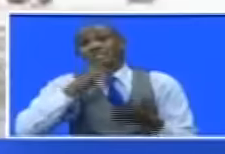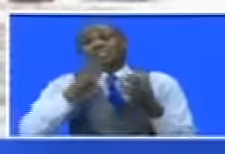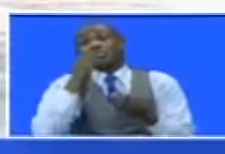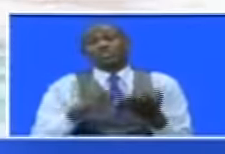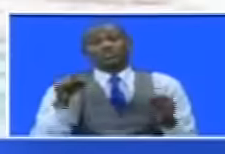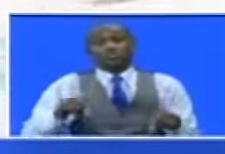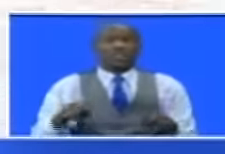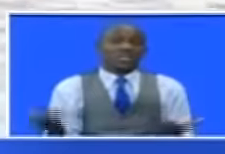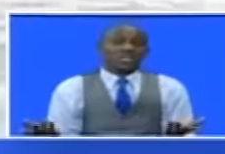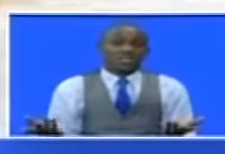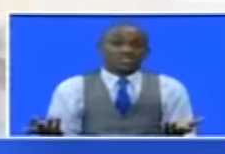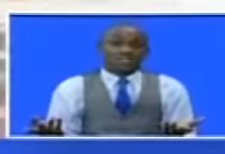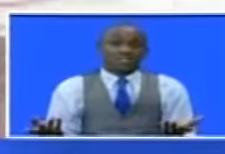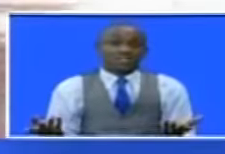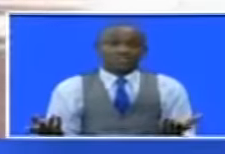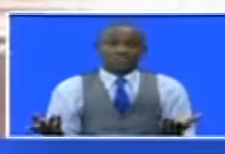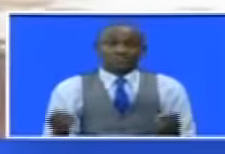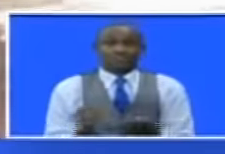tutafanya.